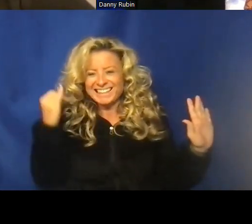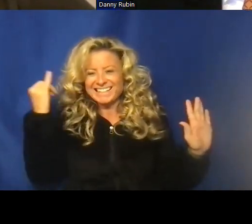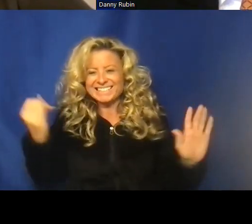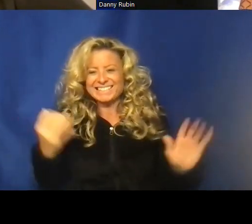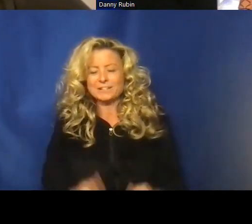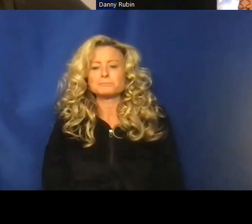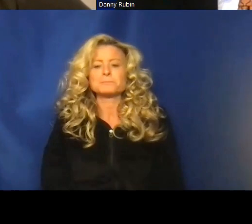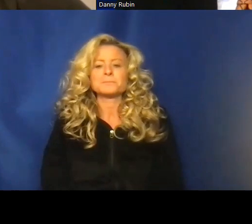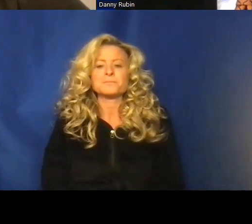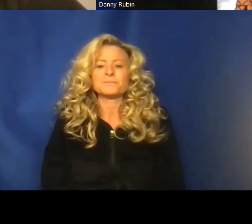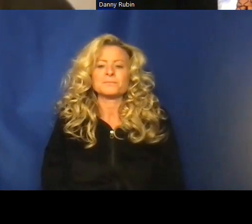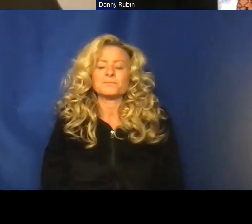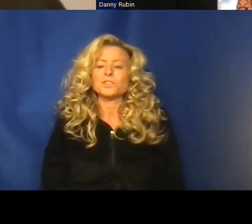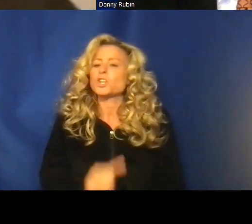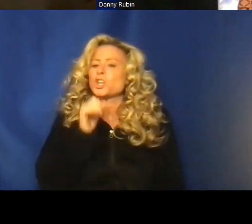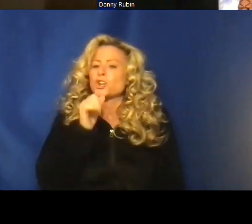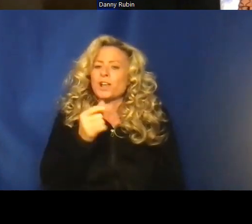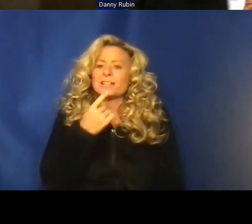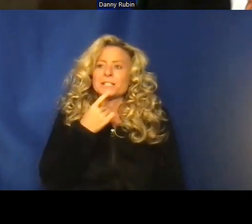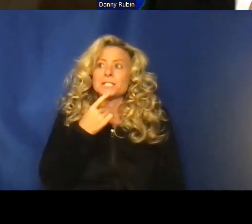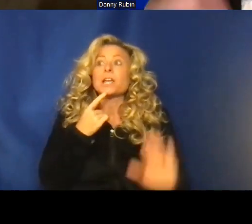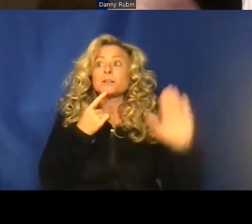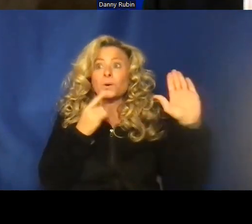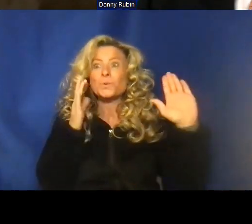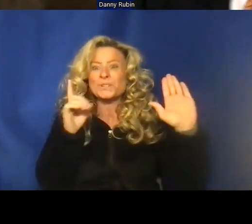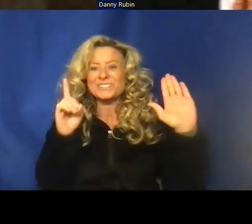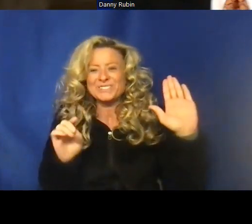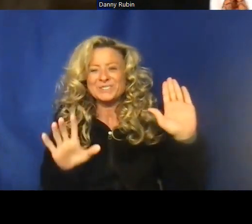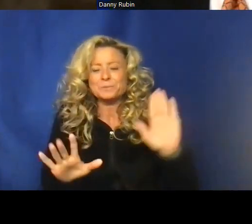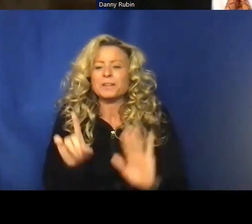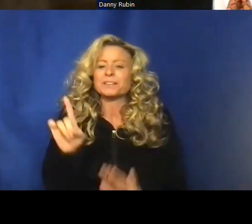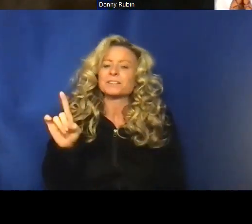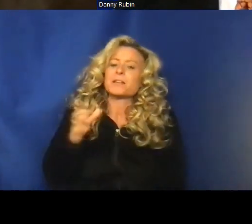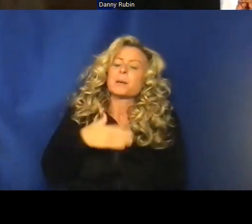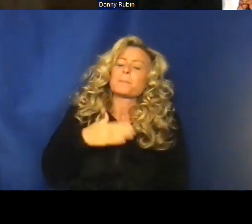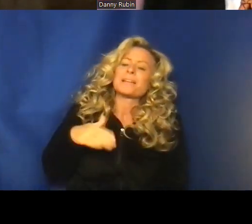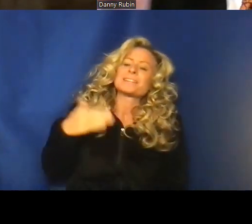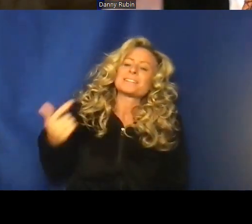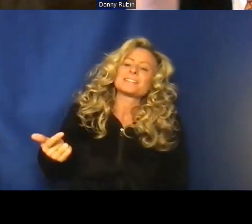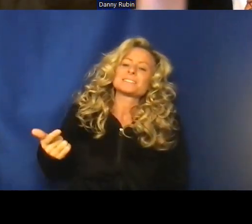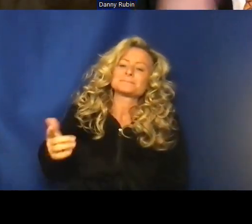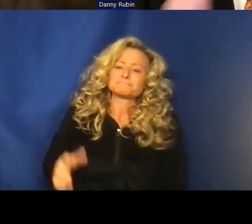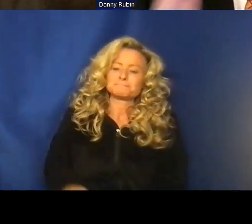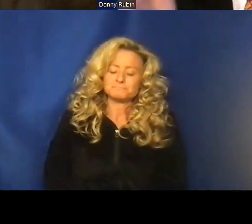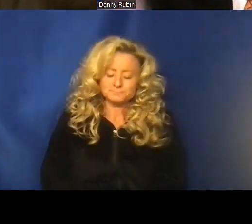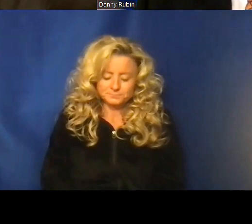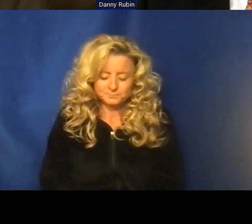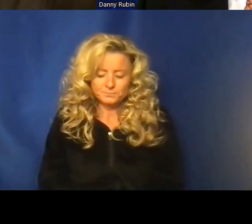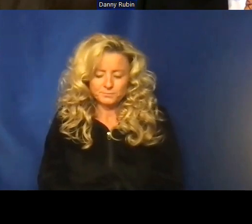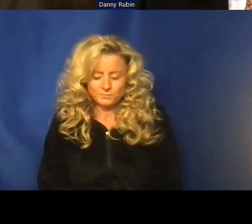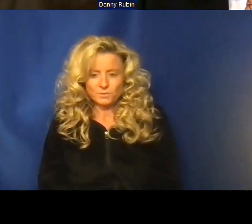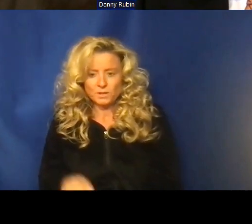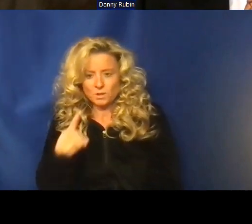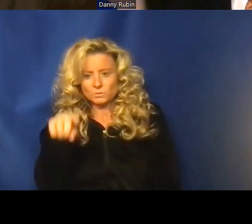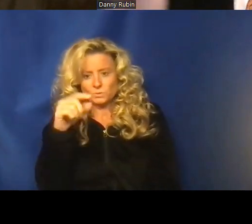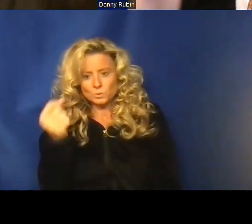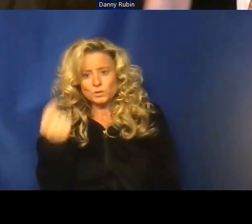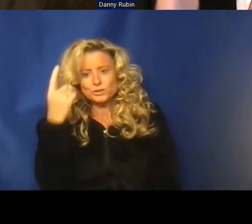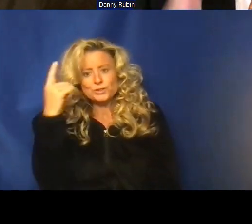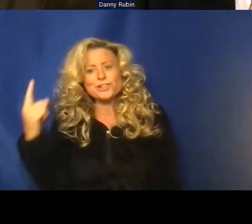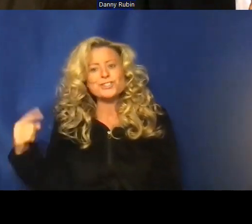not on the record as saying you're going to do it, but if like, okay, so this goes to my next question. From what you've understood so